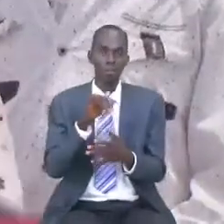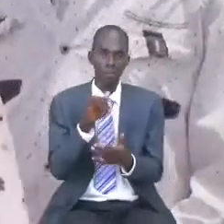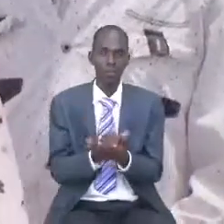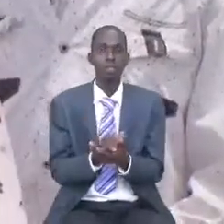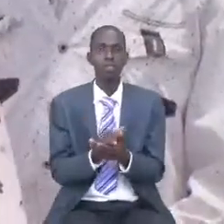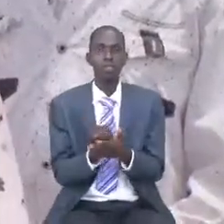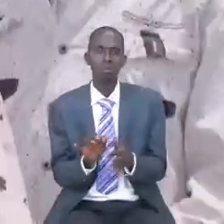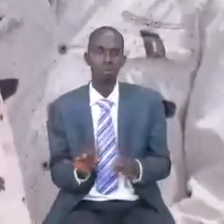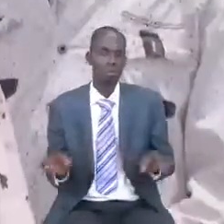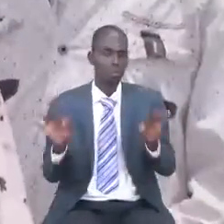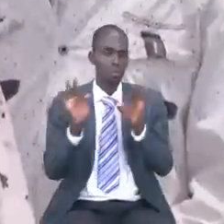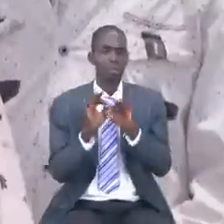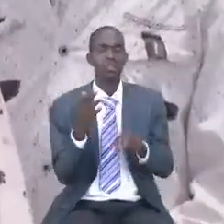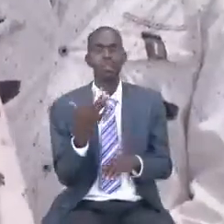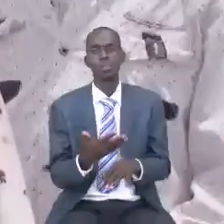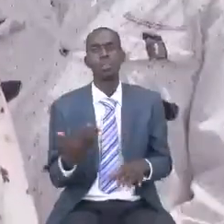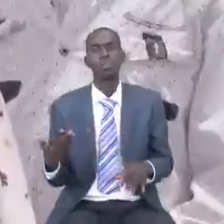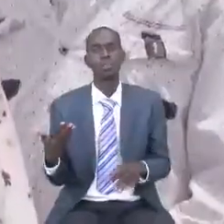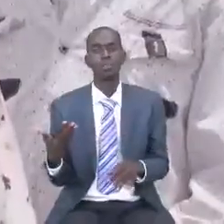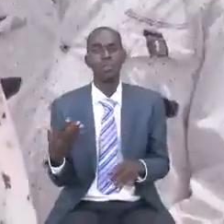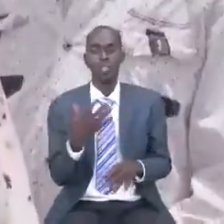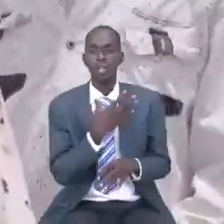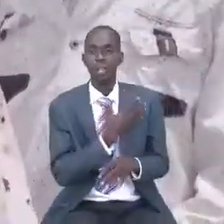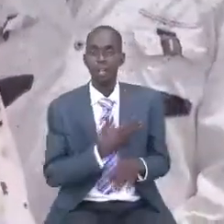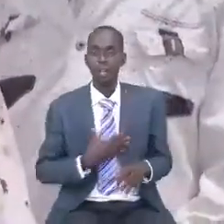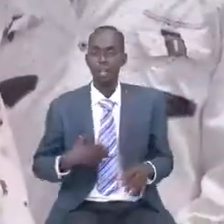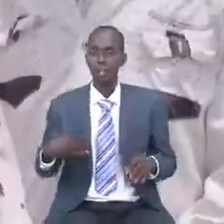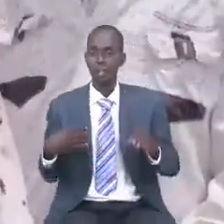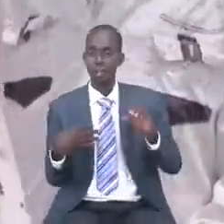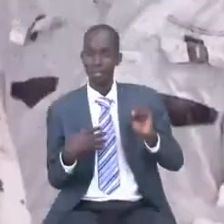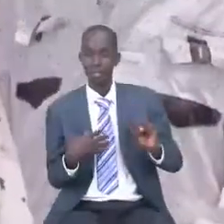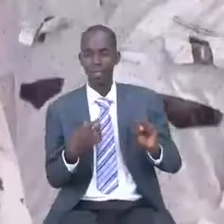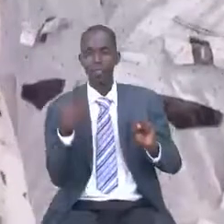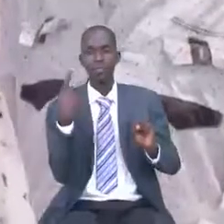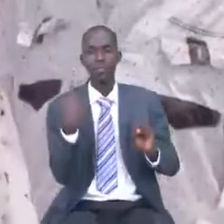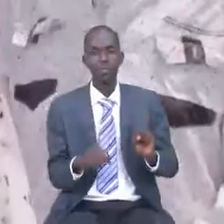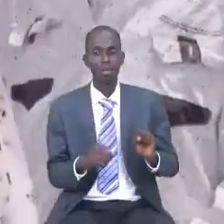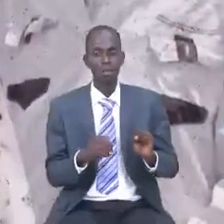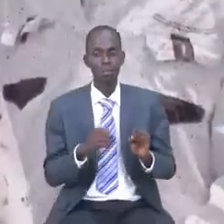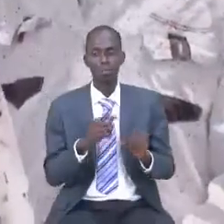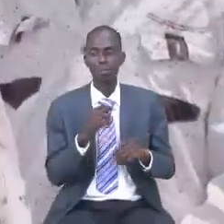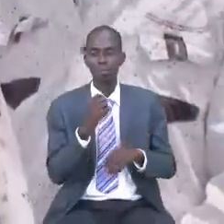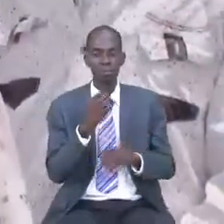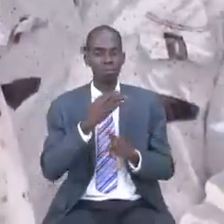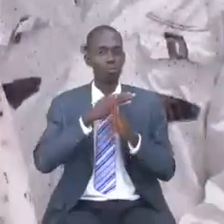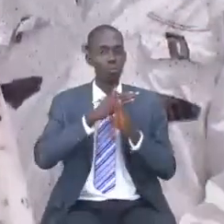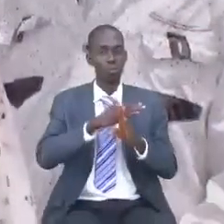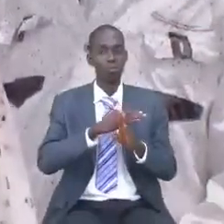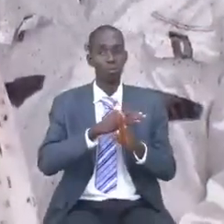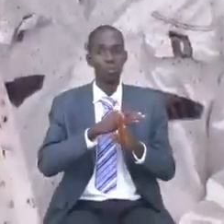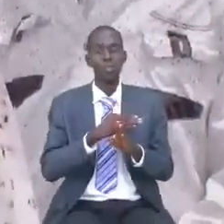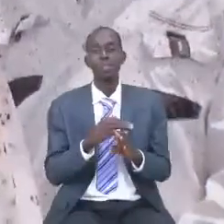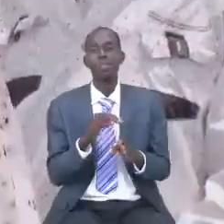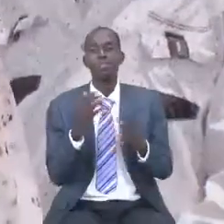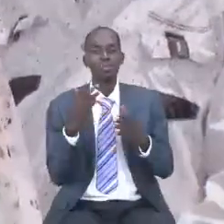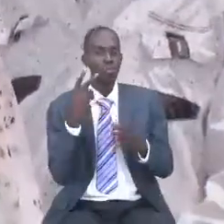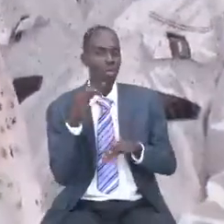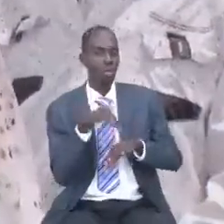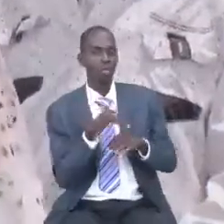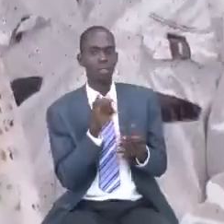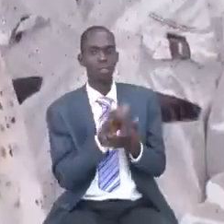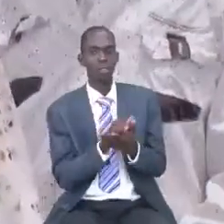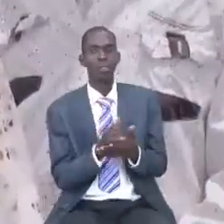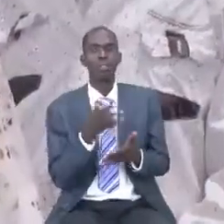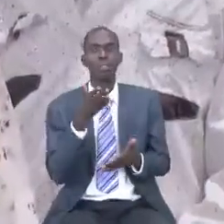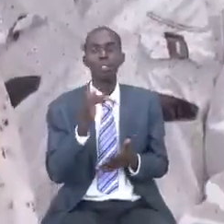thing. And the S, the stumbling block, look at that. There's a place you can put